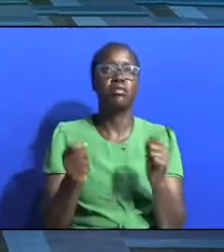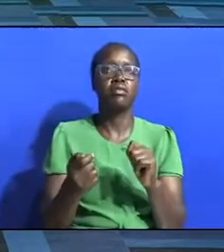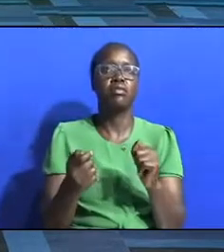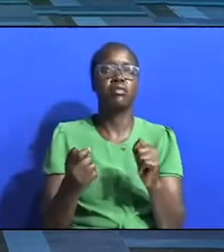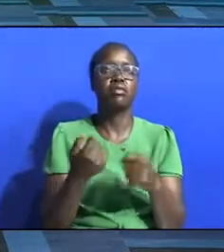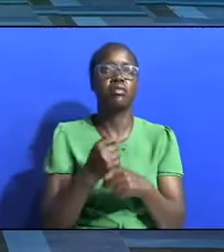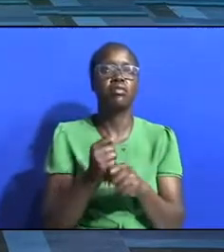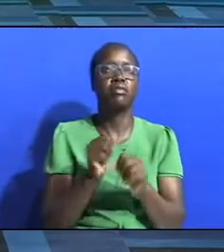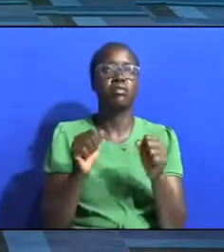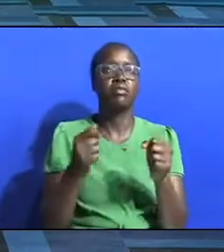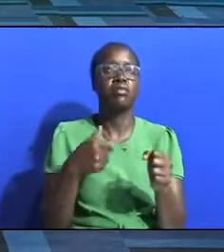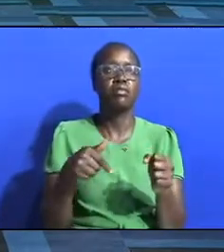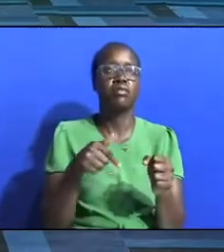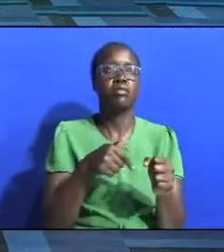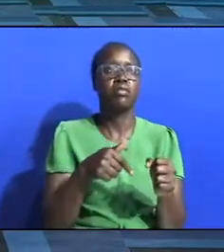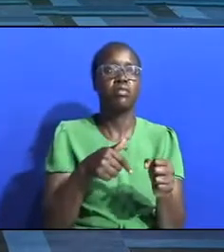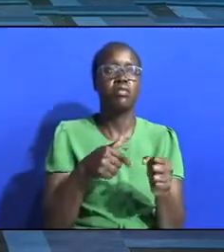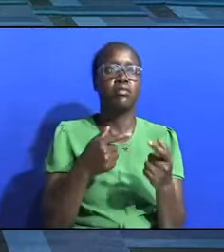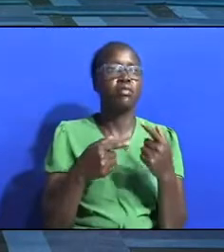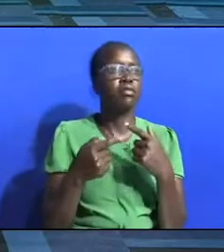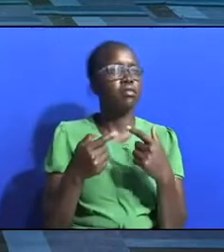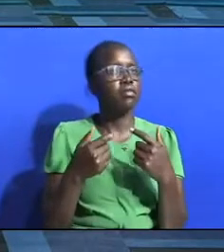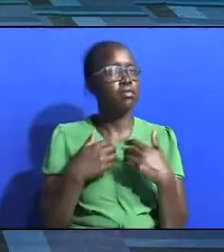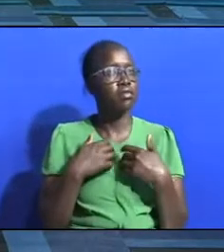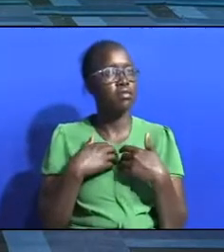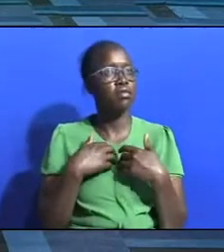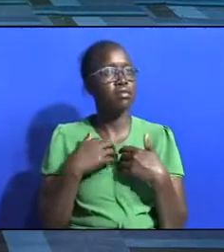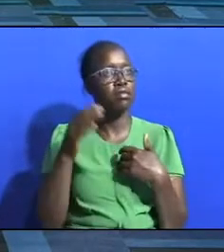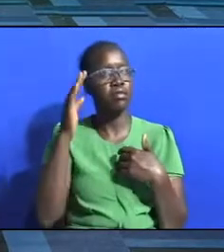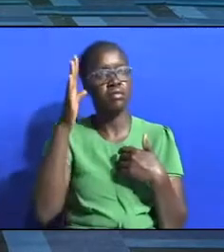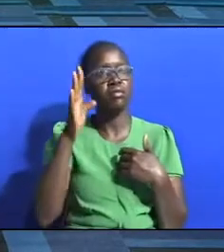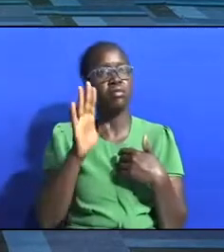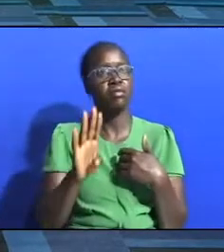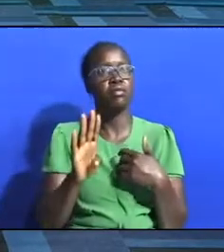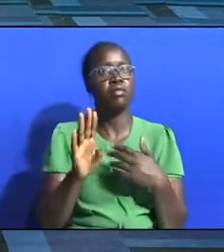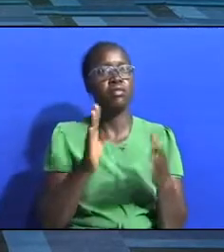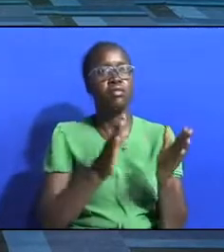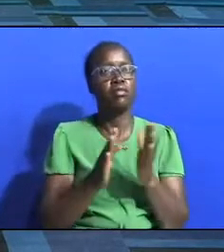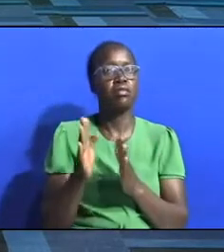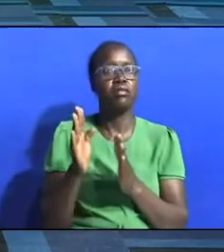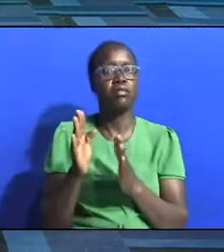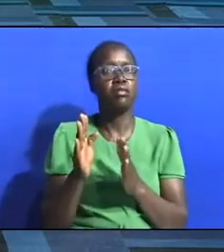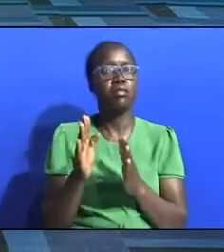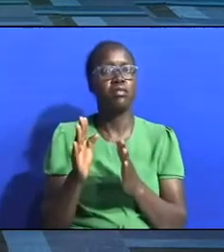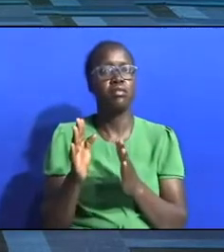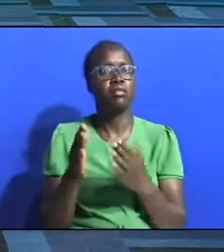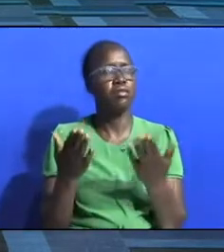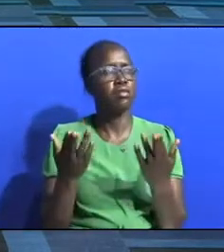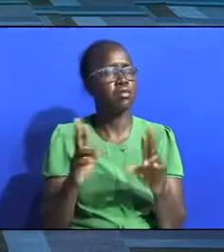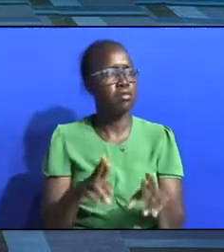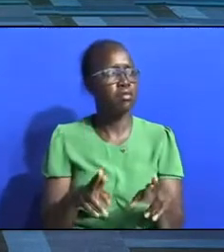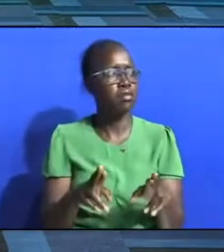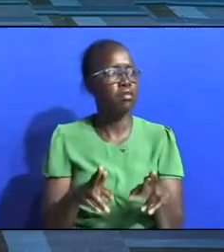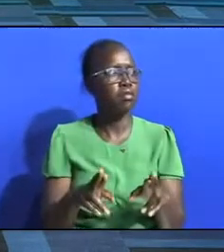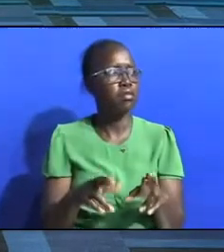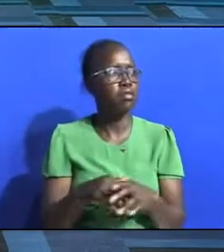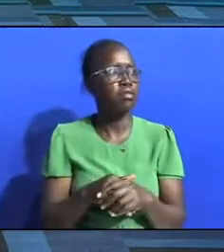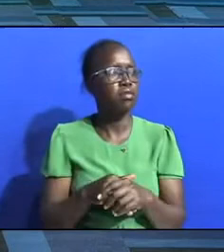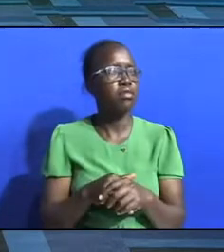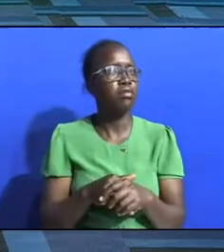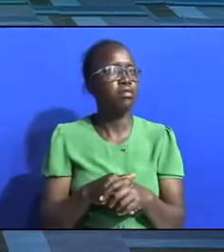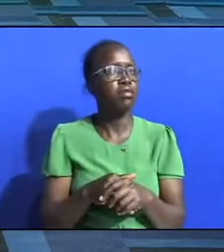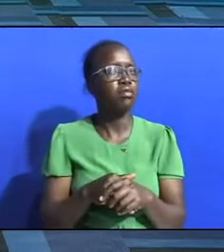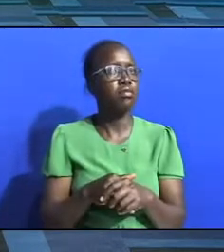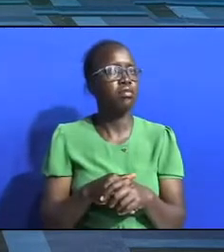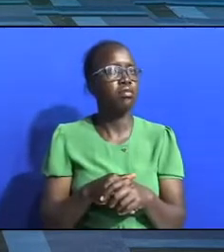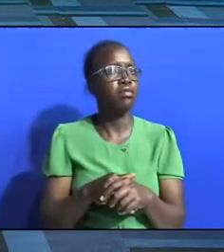he made it possible for us to have our will be repaired. How does that happen?